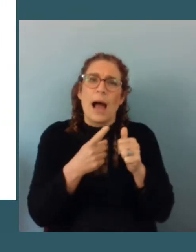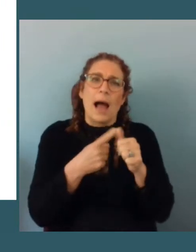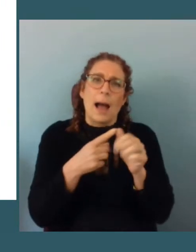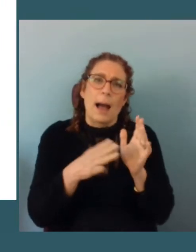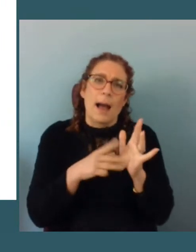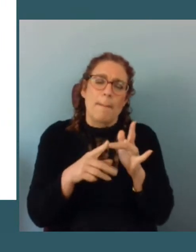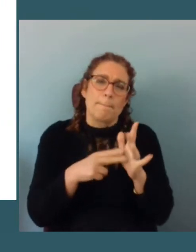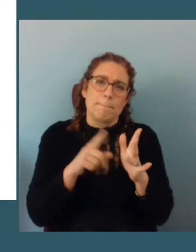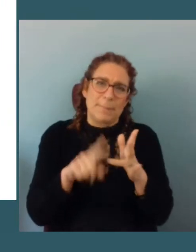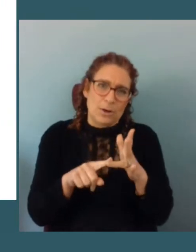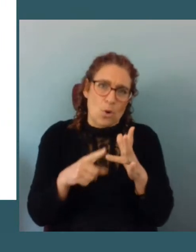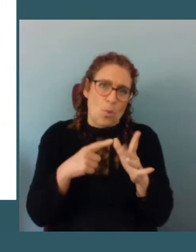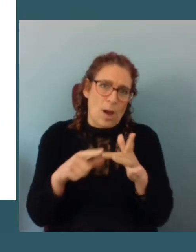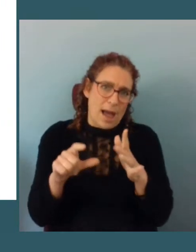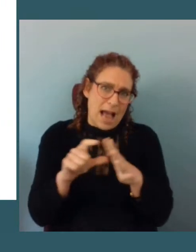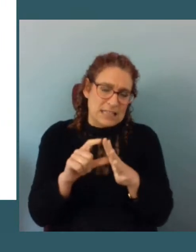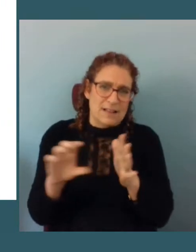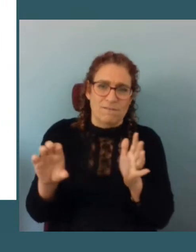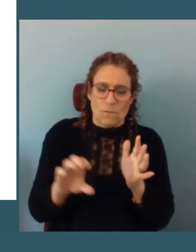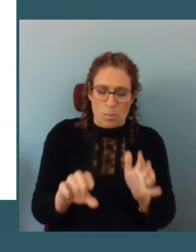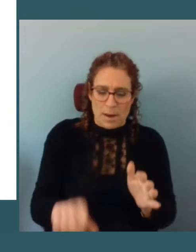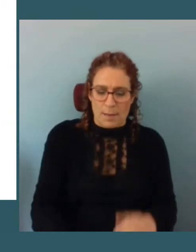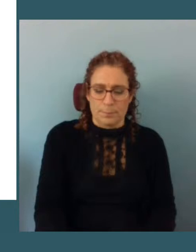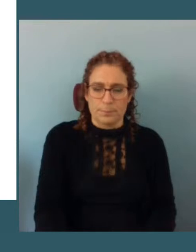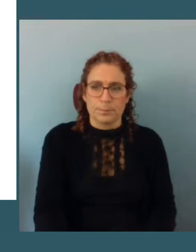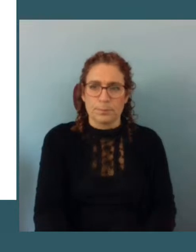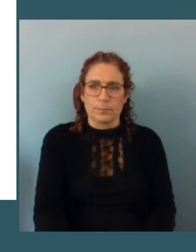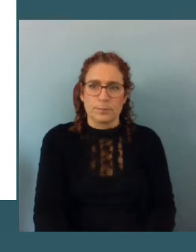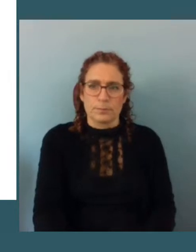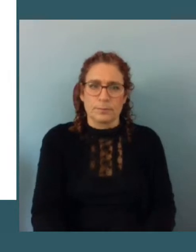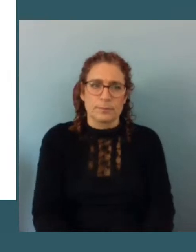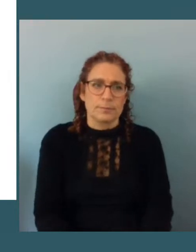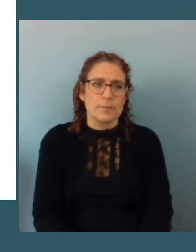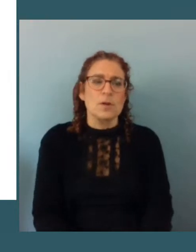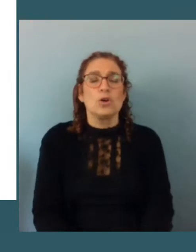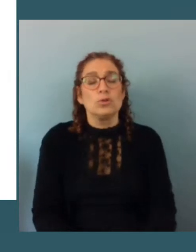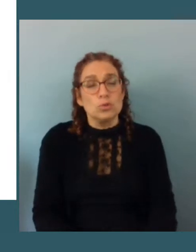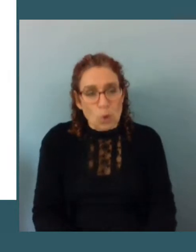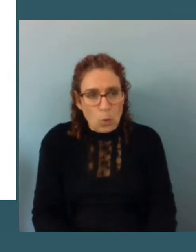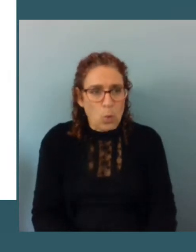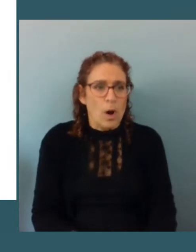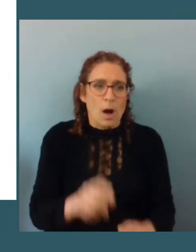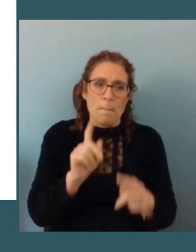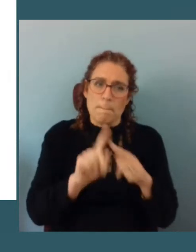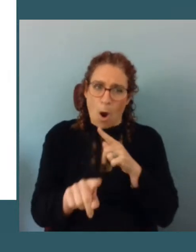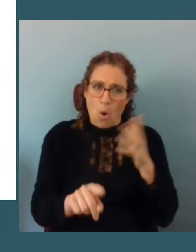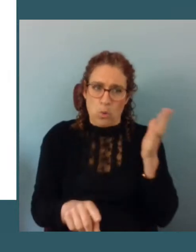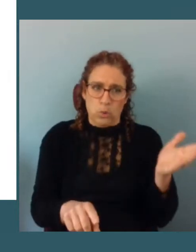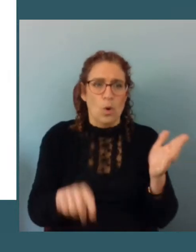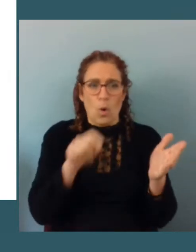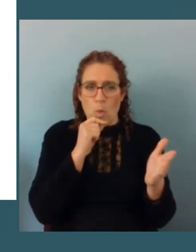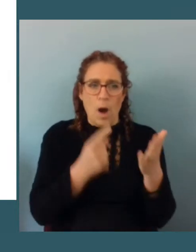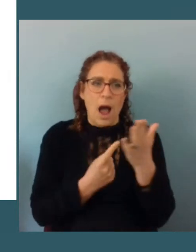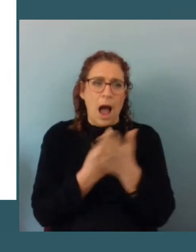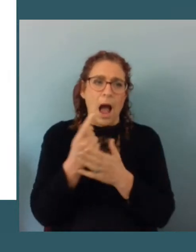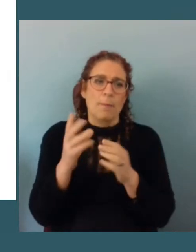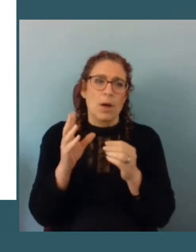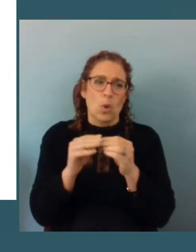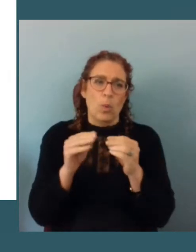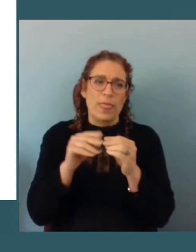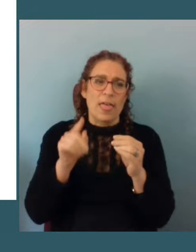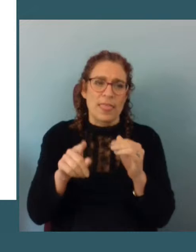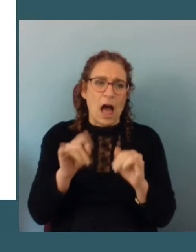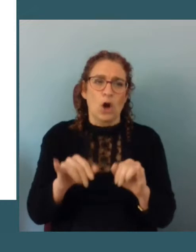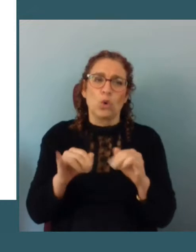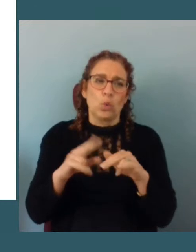So what about complementary feeding? Well, the majority will happen in relation to acute FPIES on the introduction of solids. And we know from